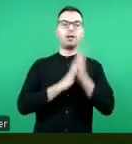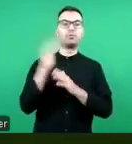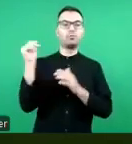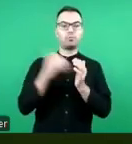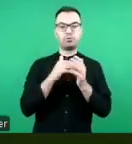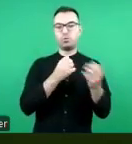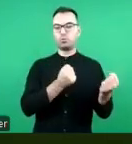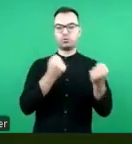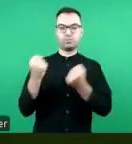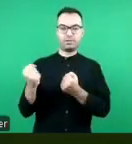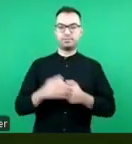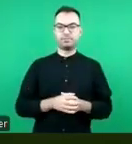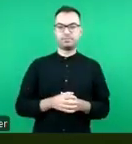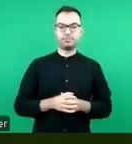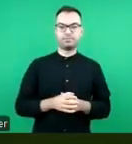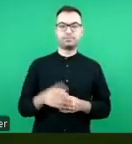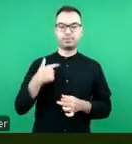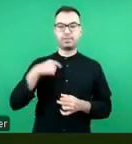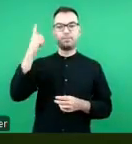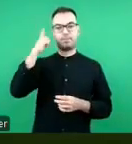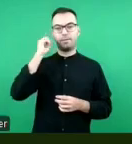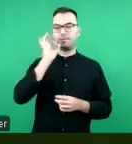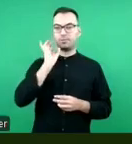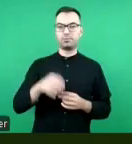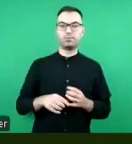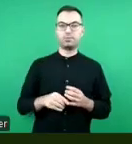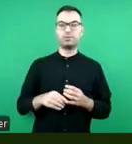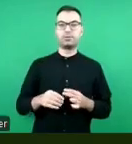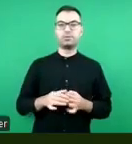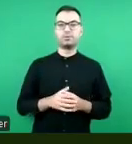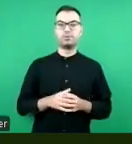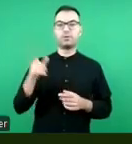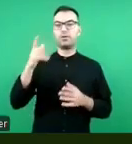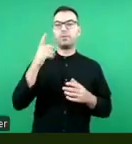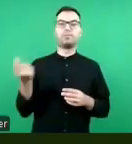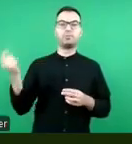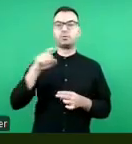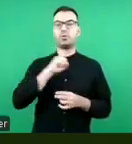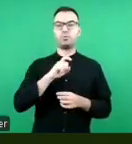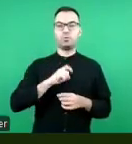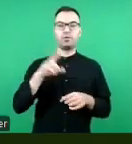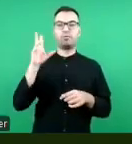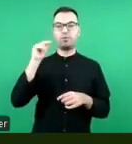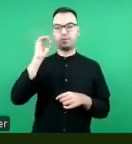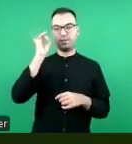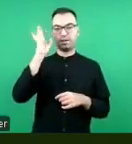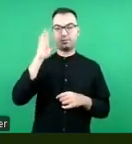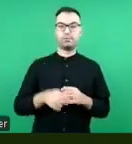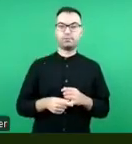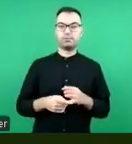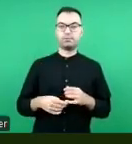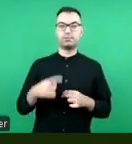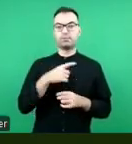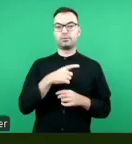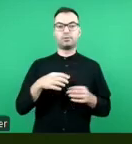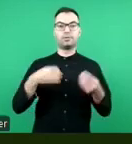disturbance. And I remember really well when she showed up in the office at Monday morning and put this sheet